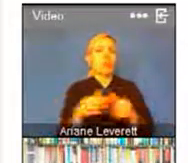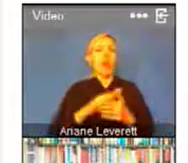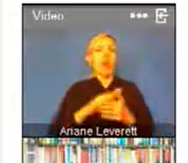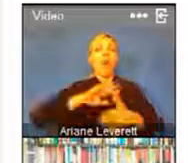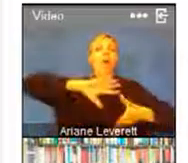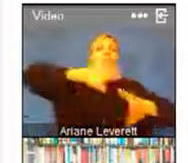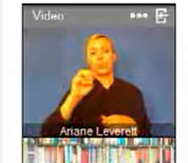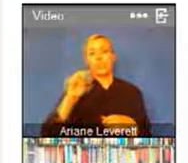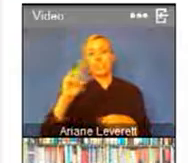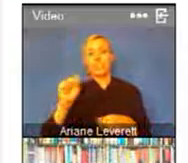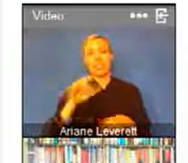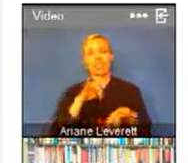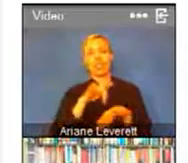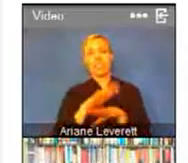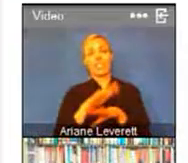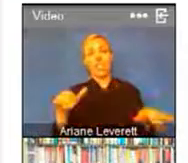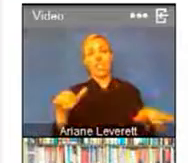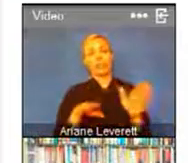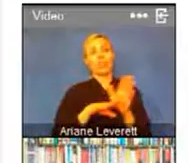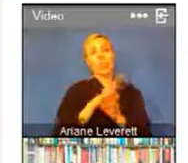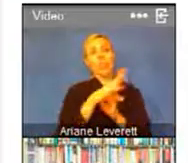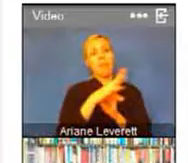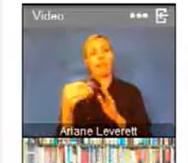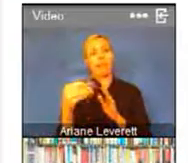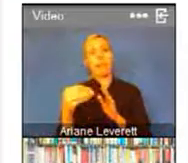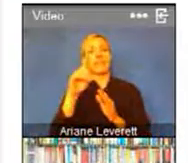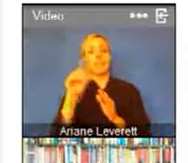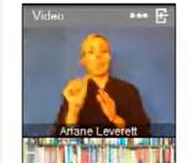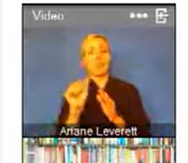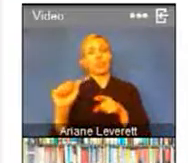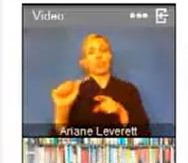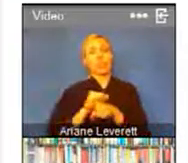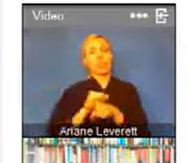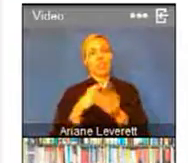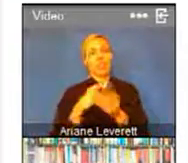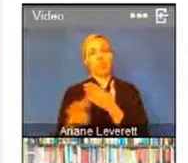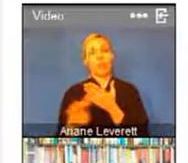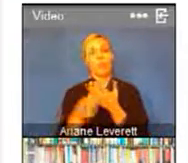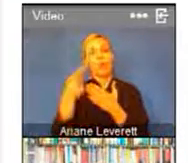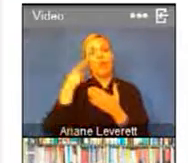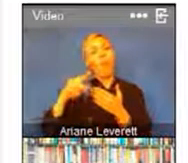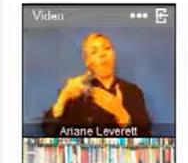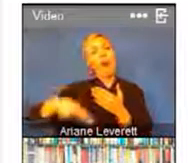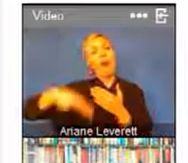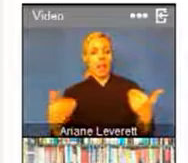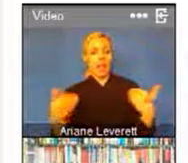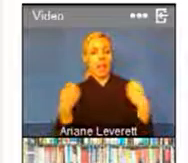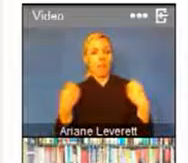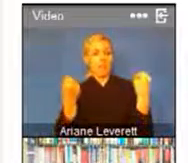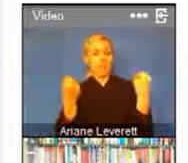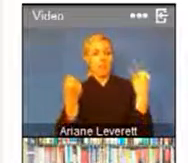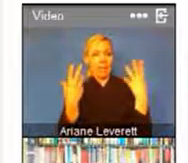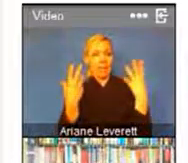physical access, but also hearing access, also visual access,